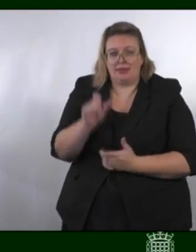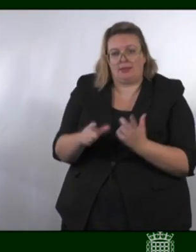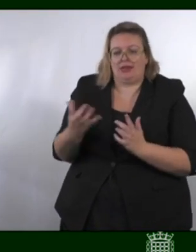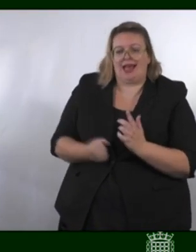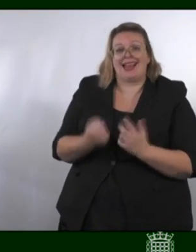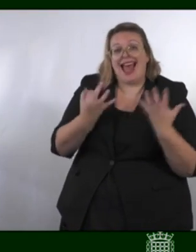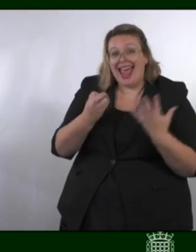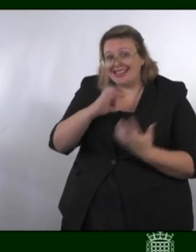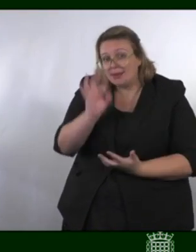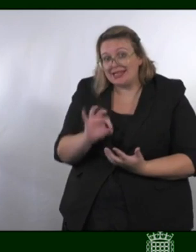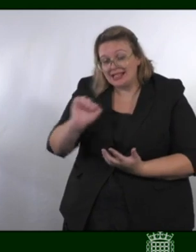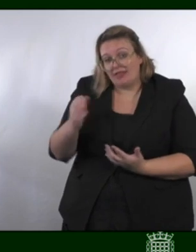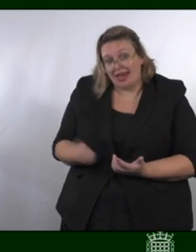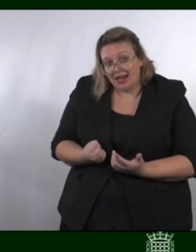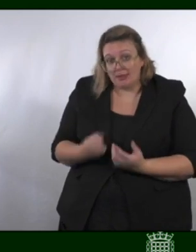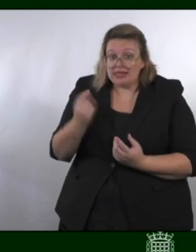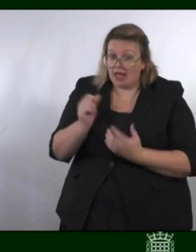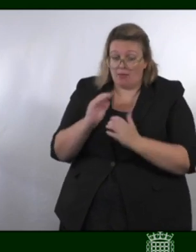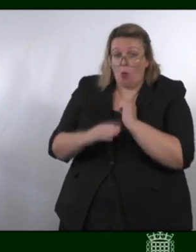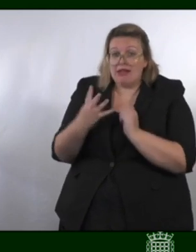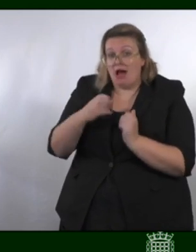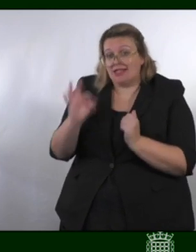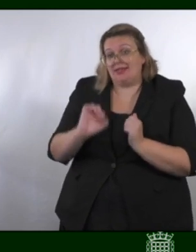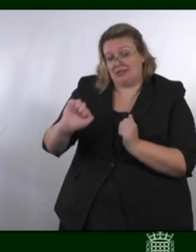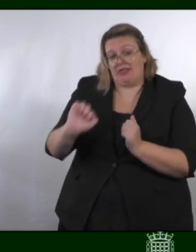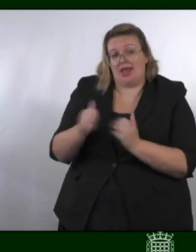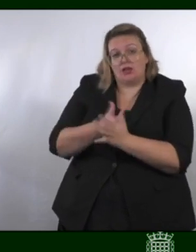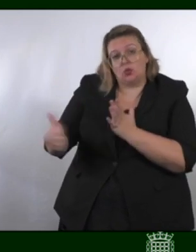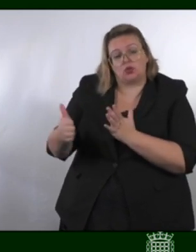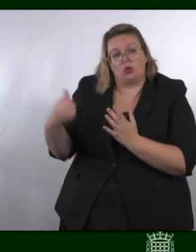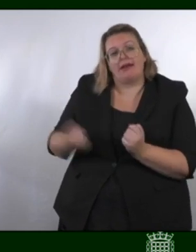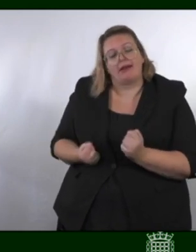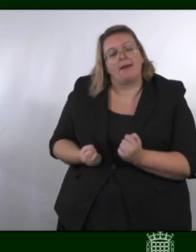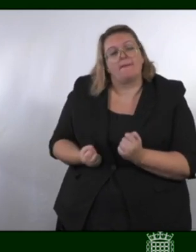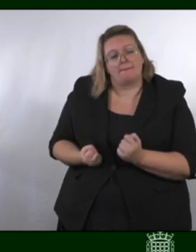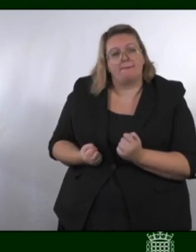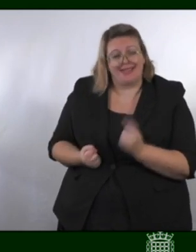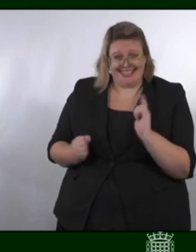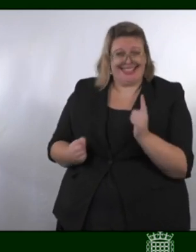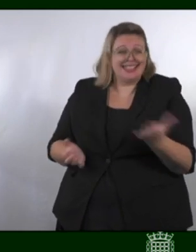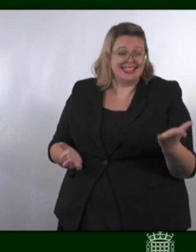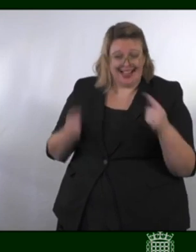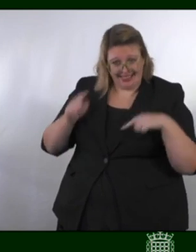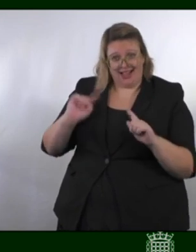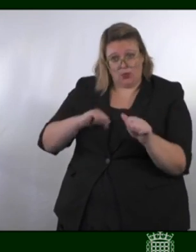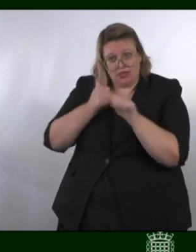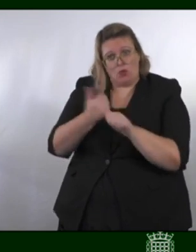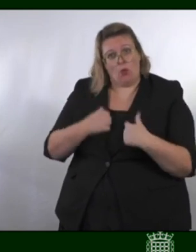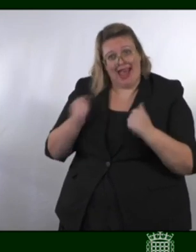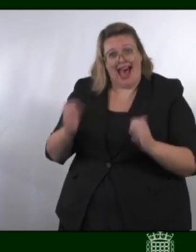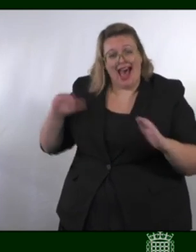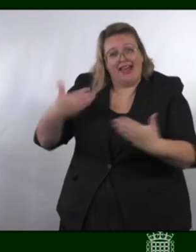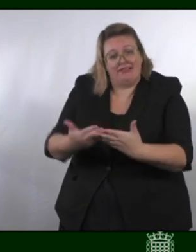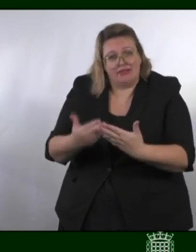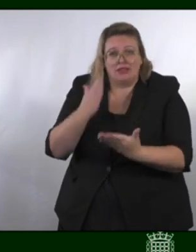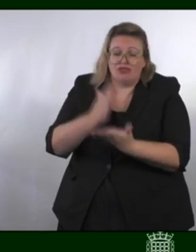cases to more than 90% of their current incomes. And that is the support that we're giving at the moment. But the best thing,